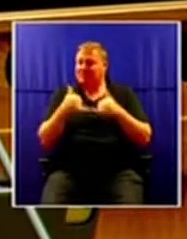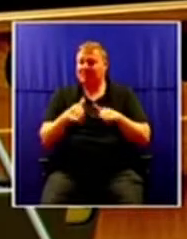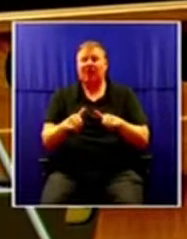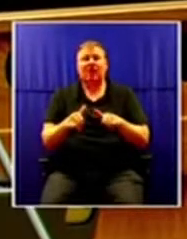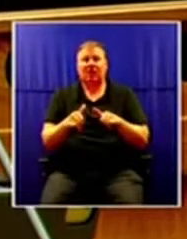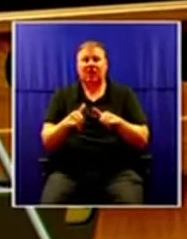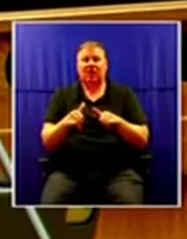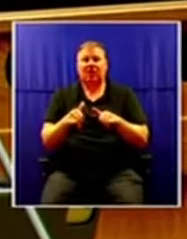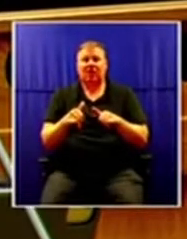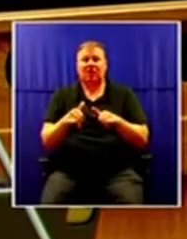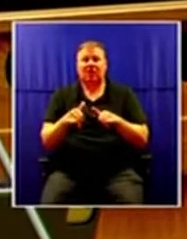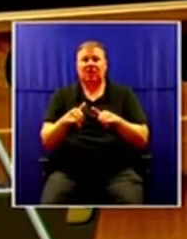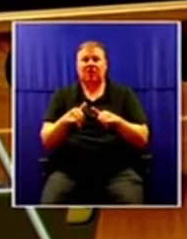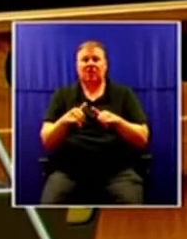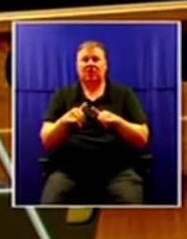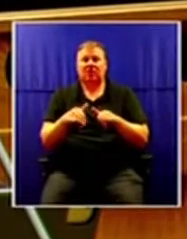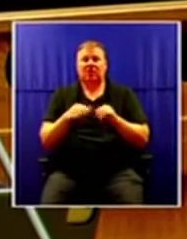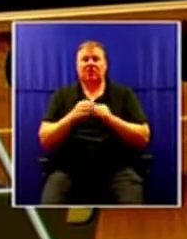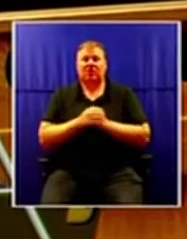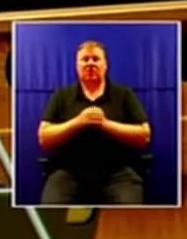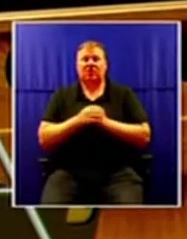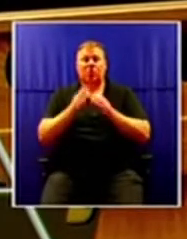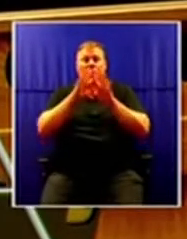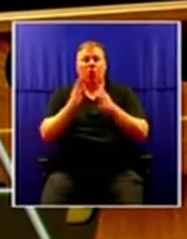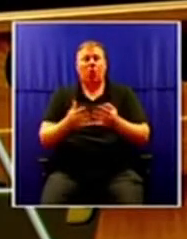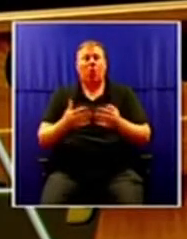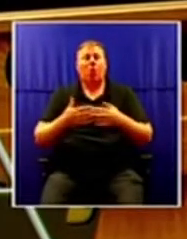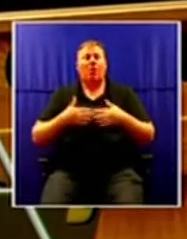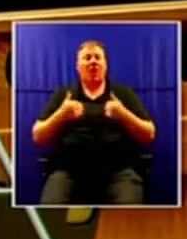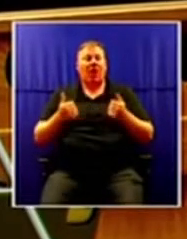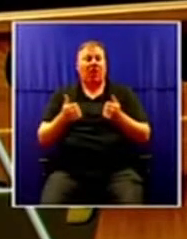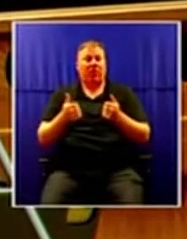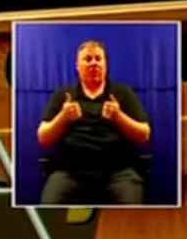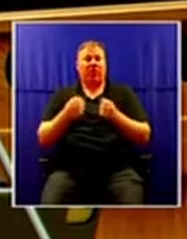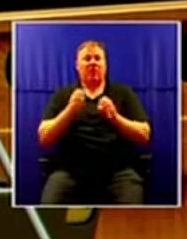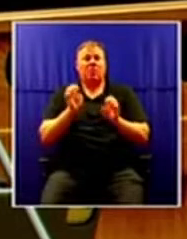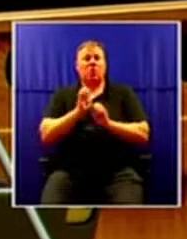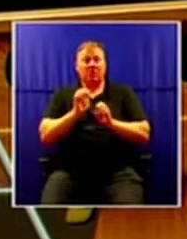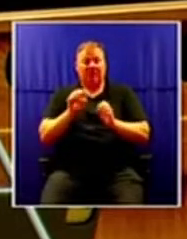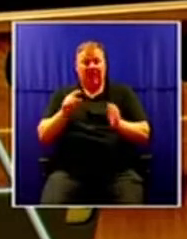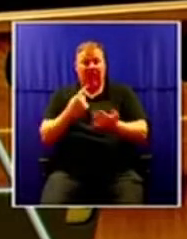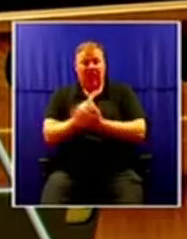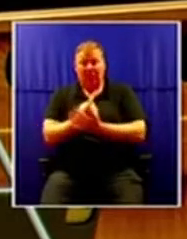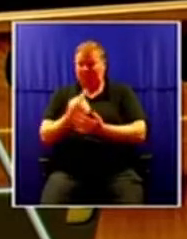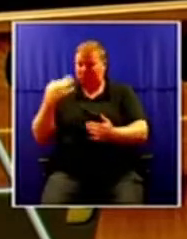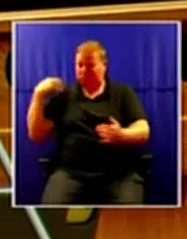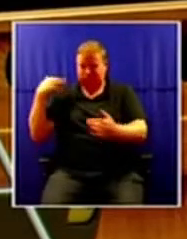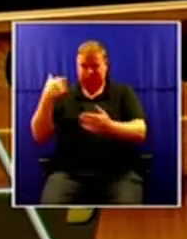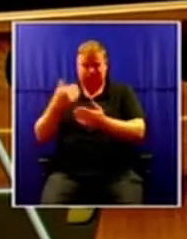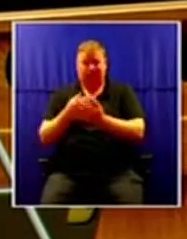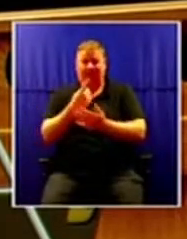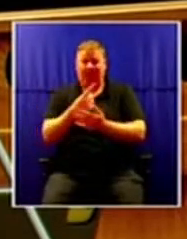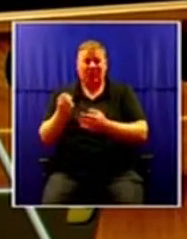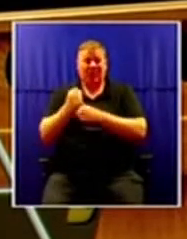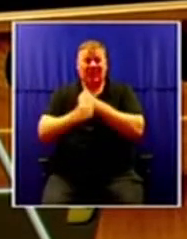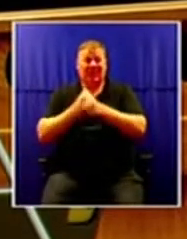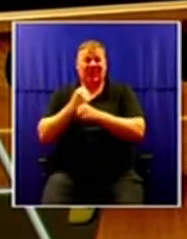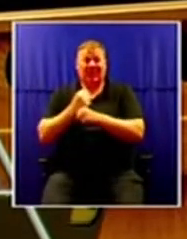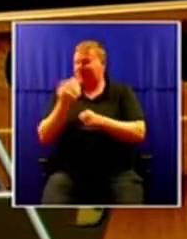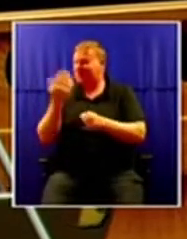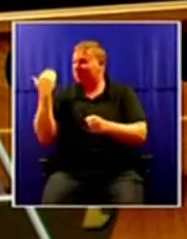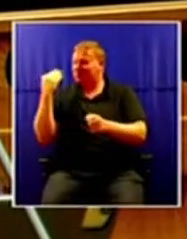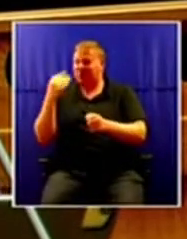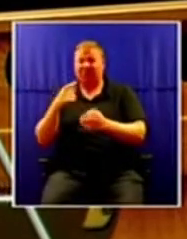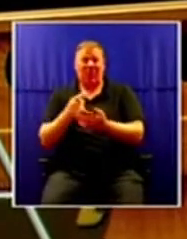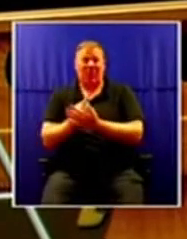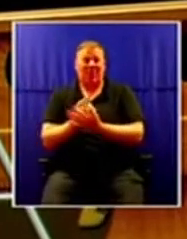of the most severe global health emergency in more than a century. They have spoken about the devastating